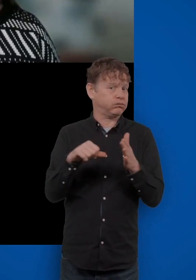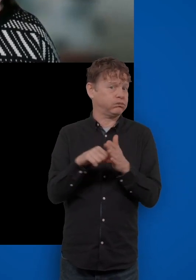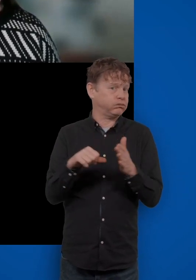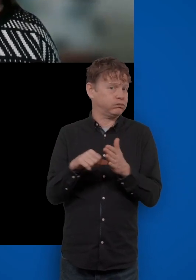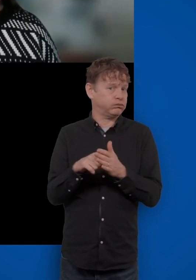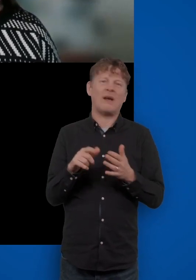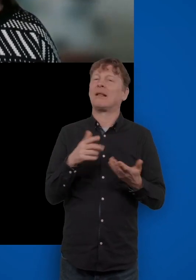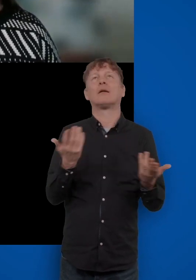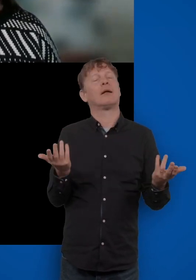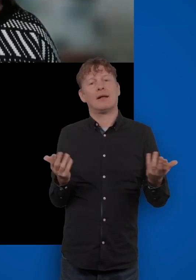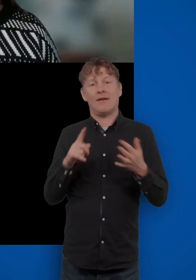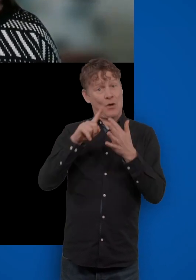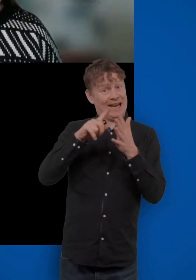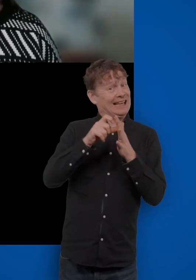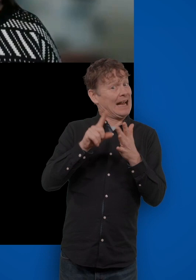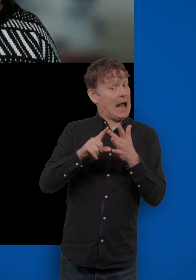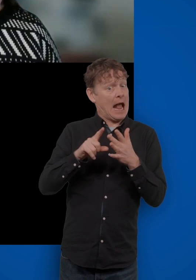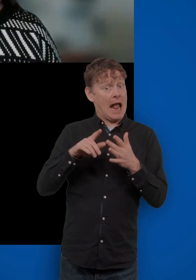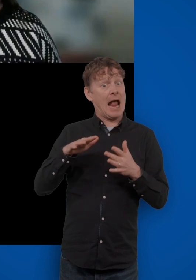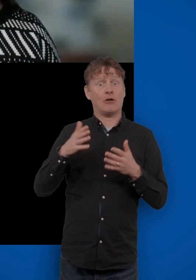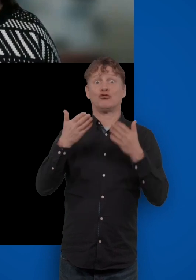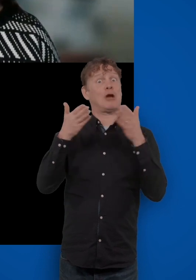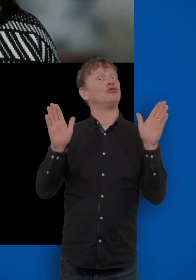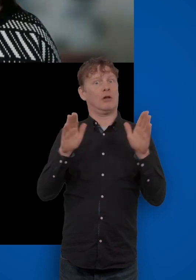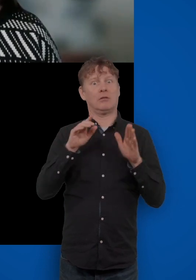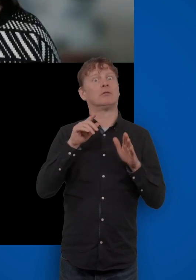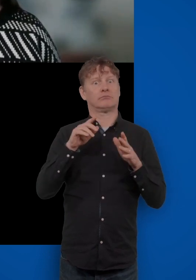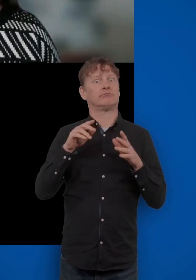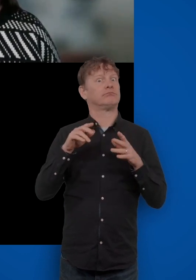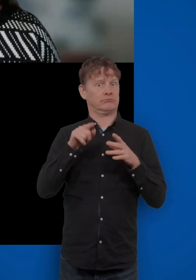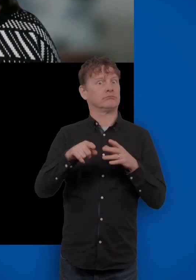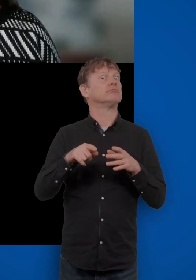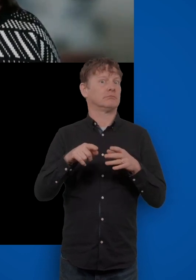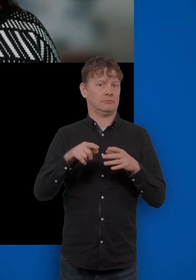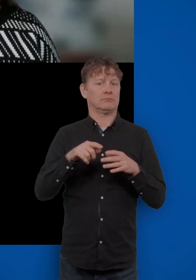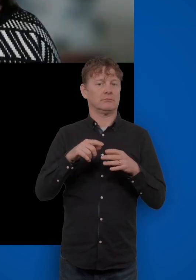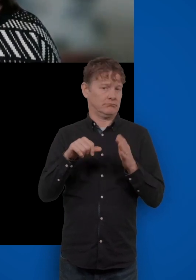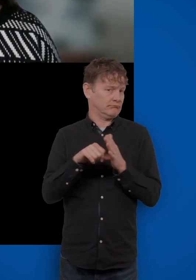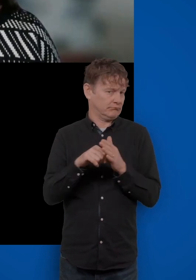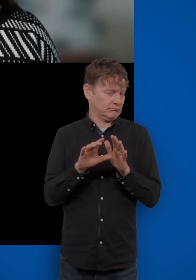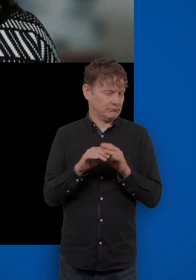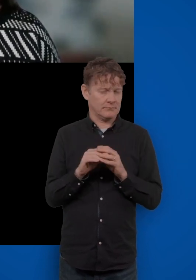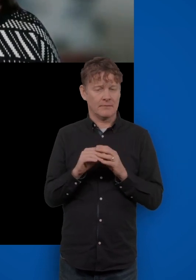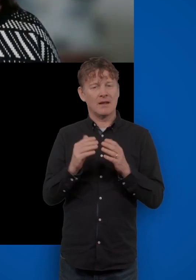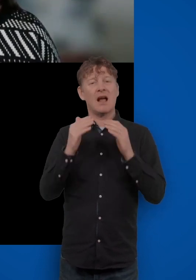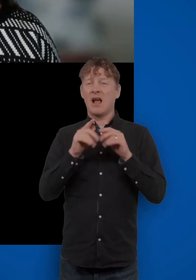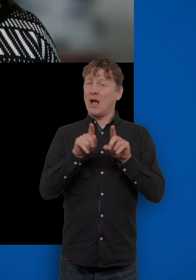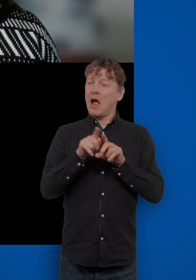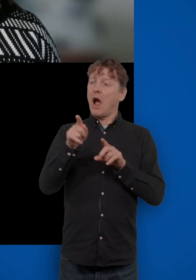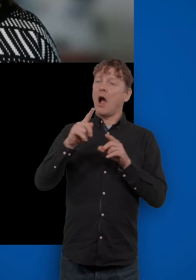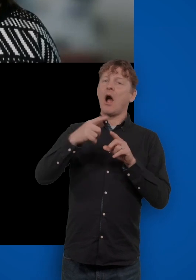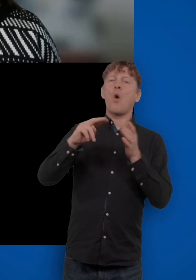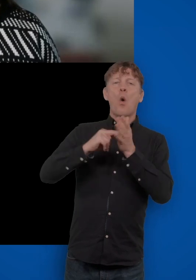like a challenge in terms of EDI, generically. But particularly, I think, with what are often